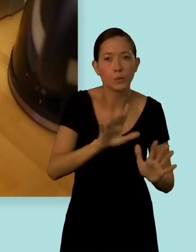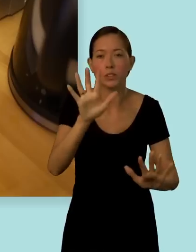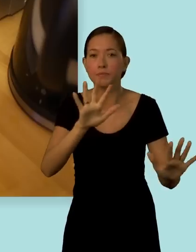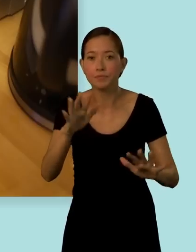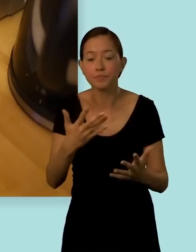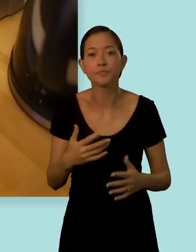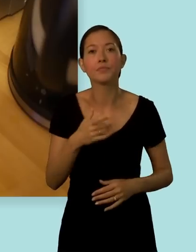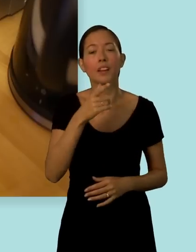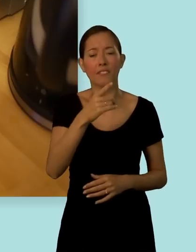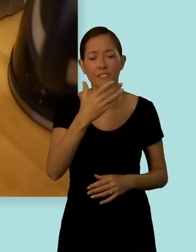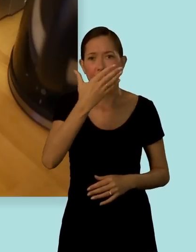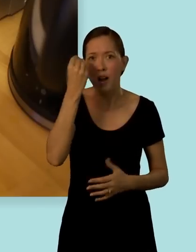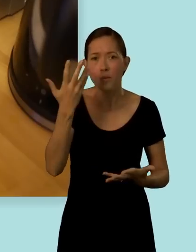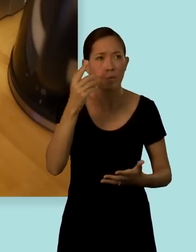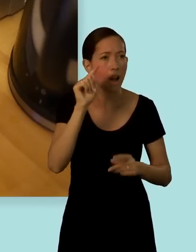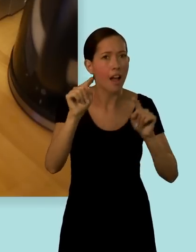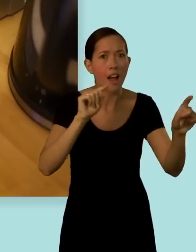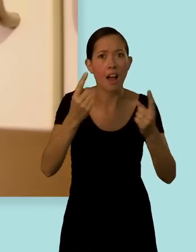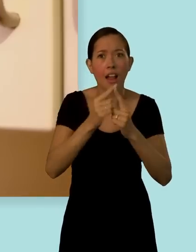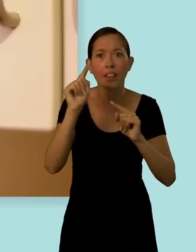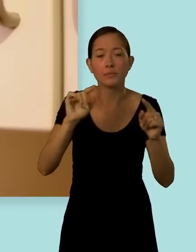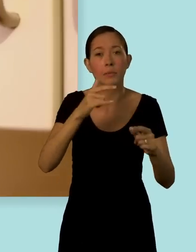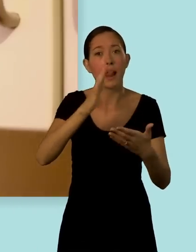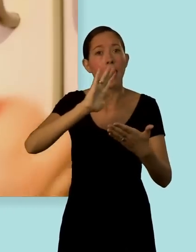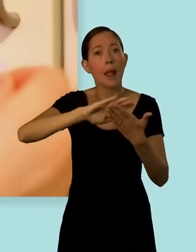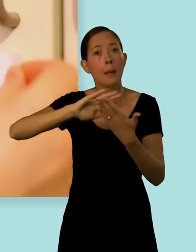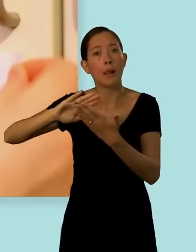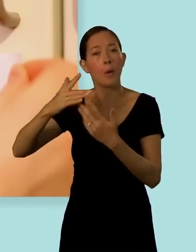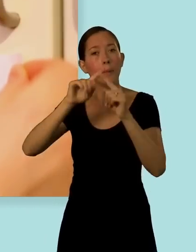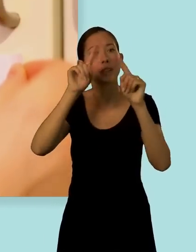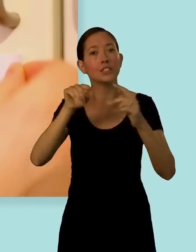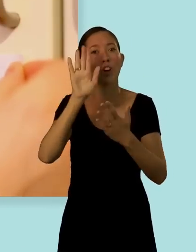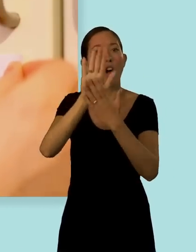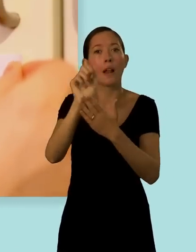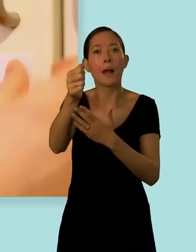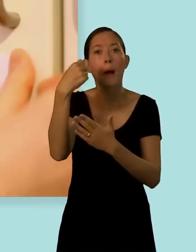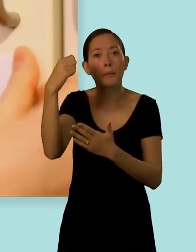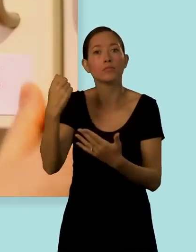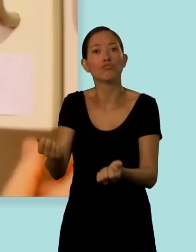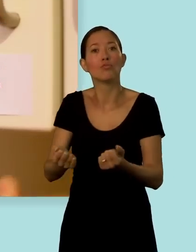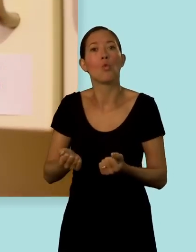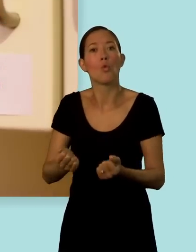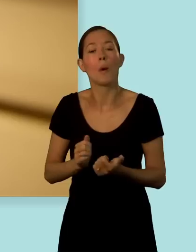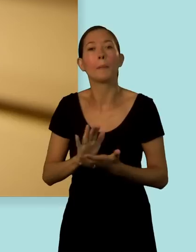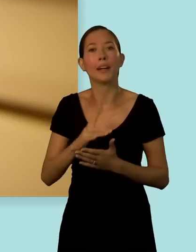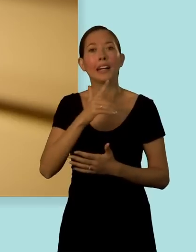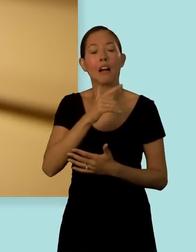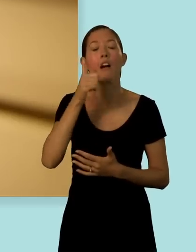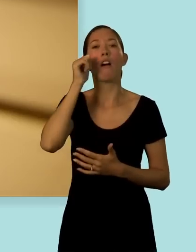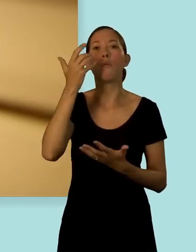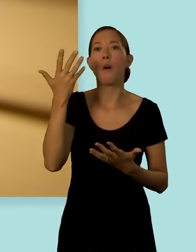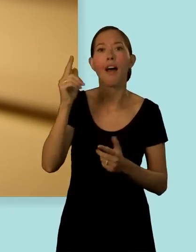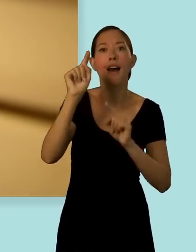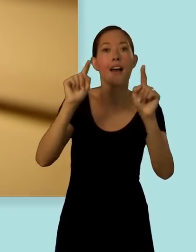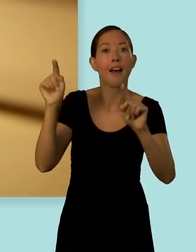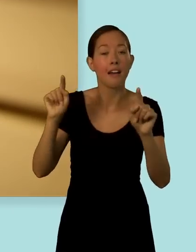appointments. If you find you forget where things are, try putting labels or pictures on cupboards or drawers. This could